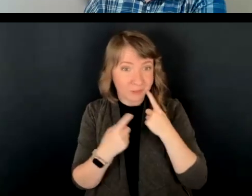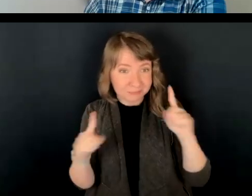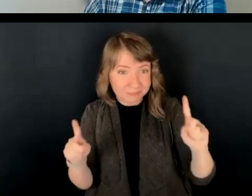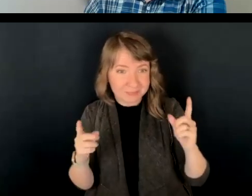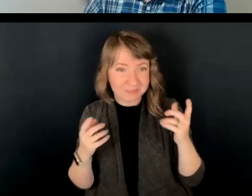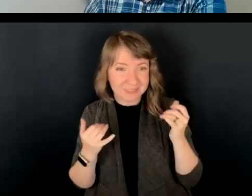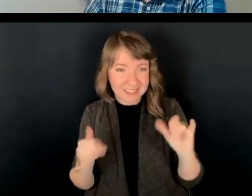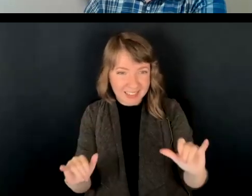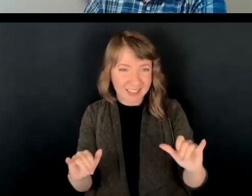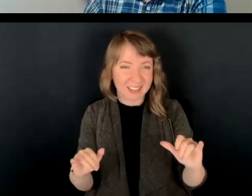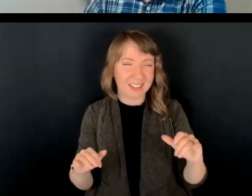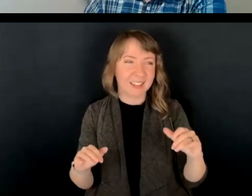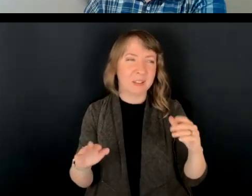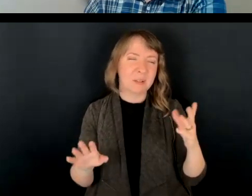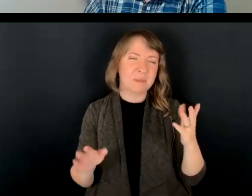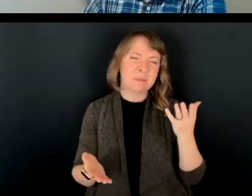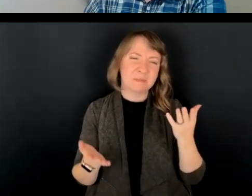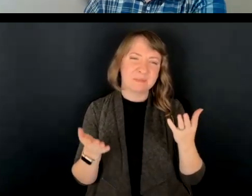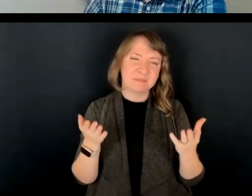not maybe the same